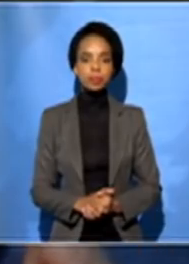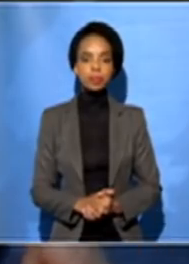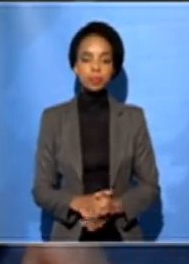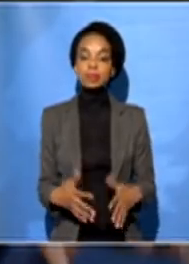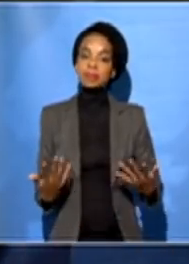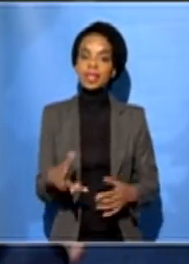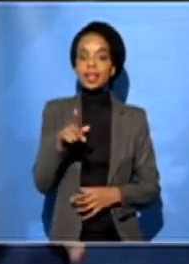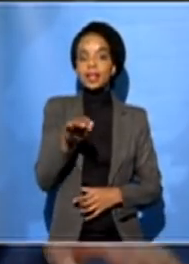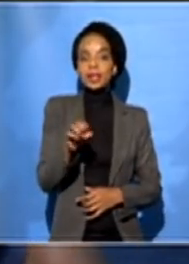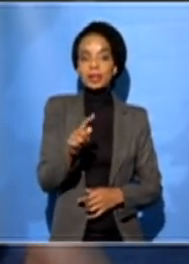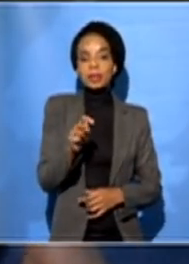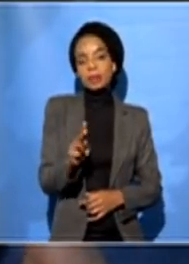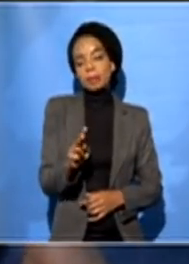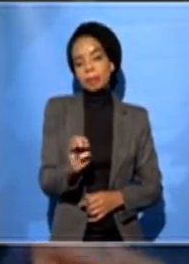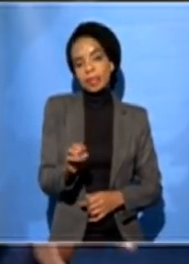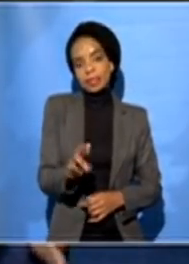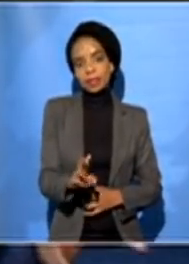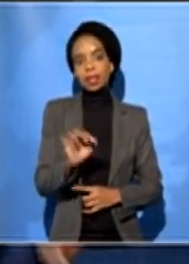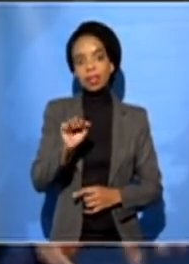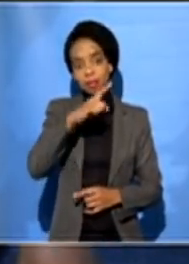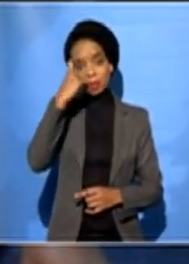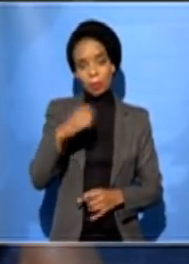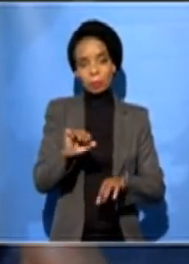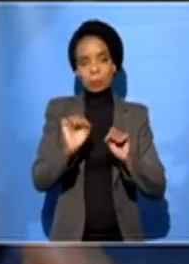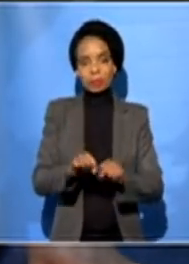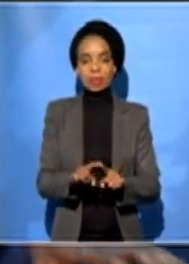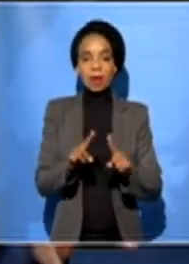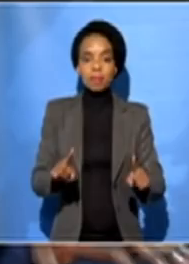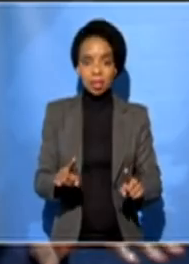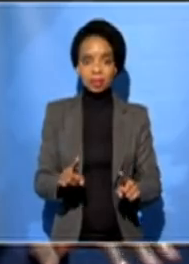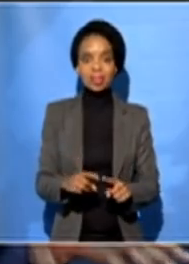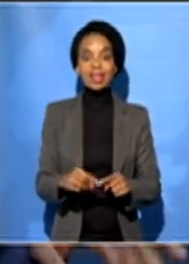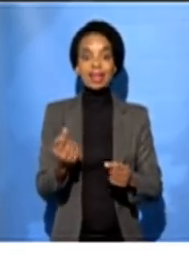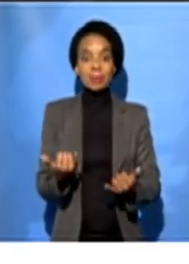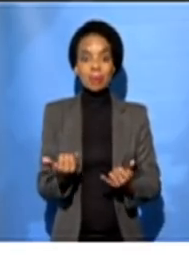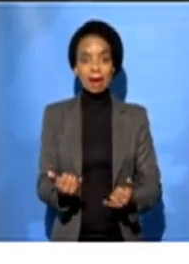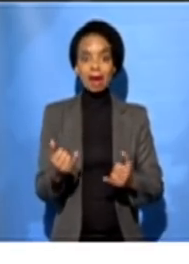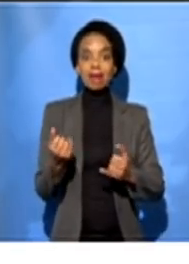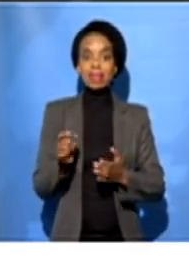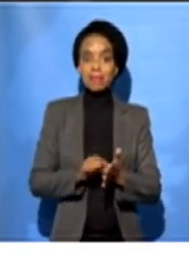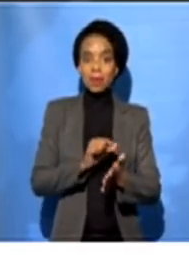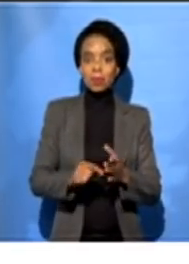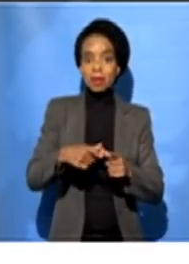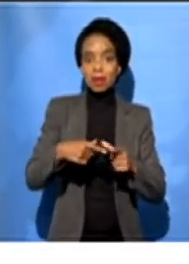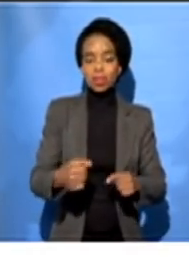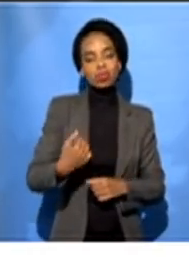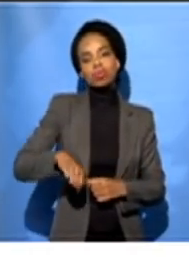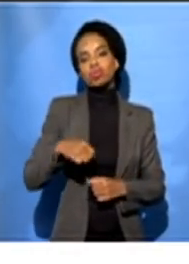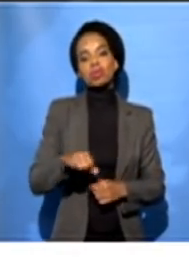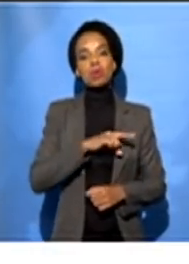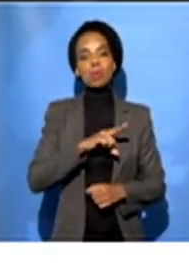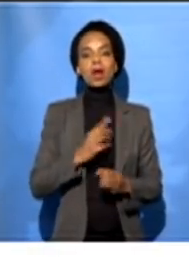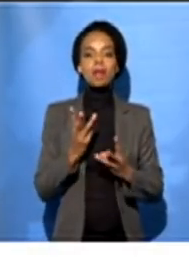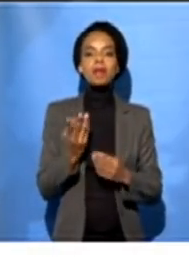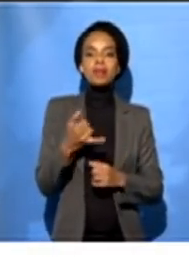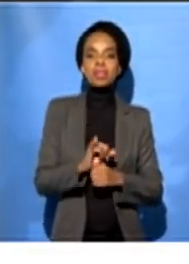Well, Peter, the sun has set on the northwest province, but the business of the day has not yet been completed because people still have until 9 p.m. to